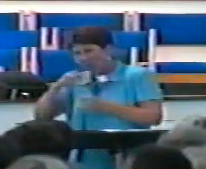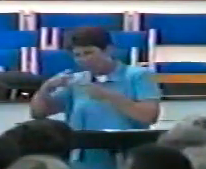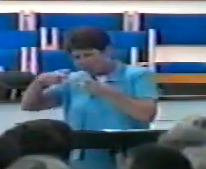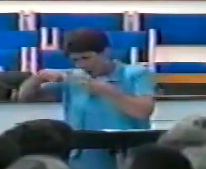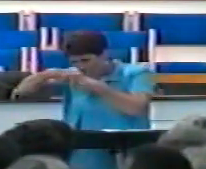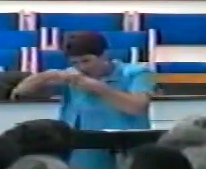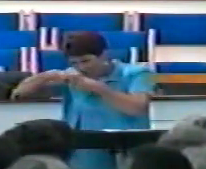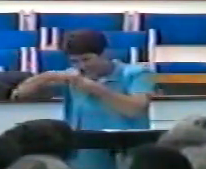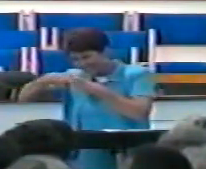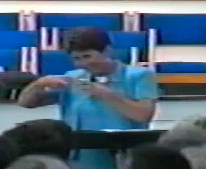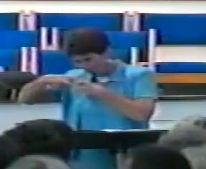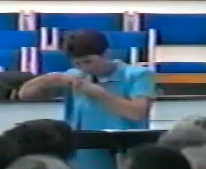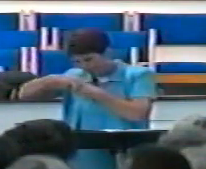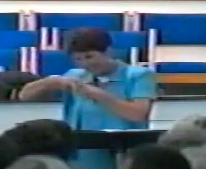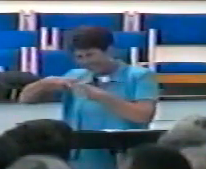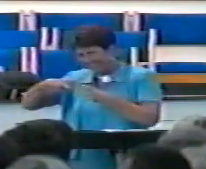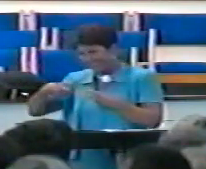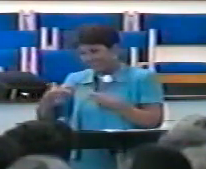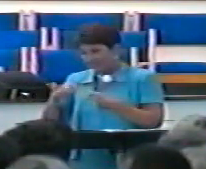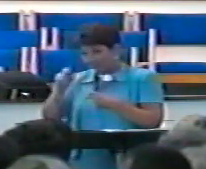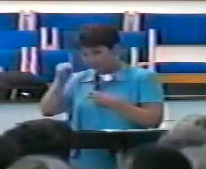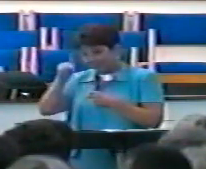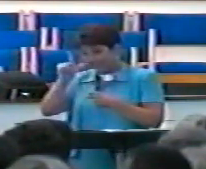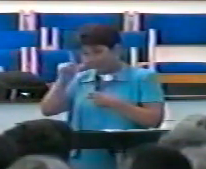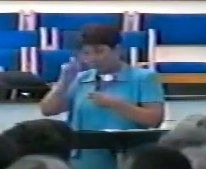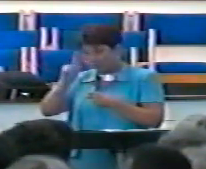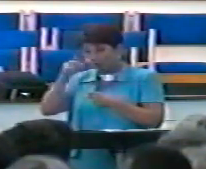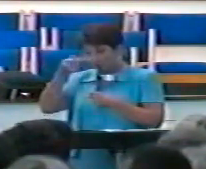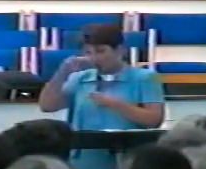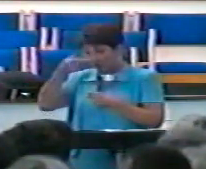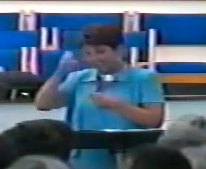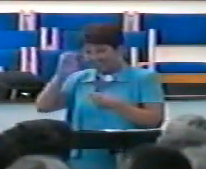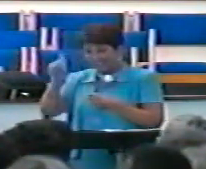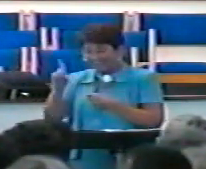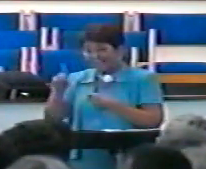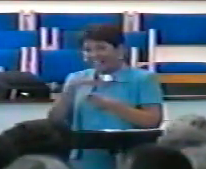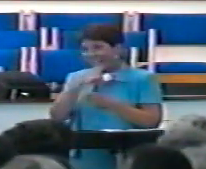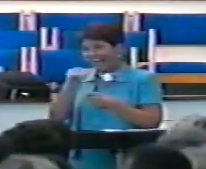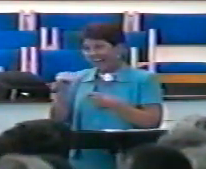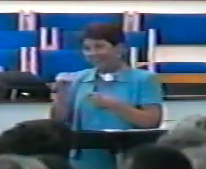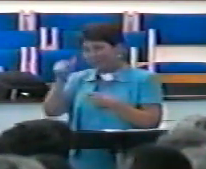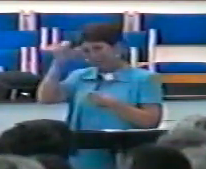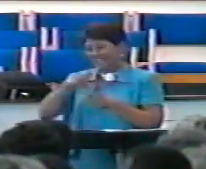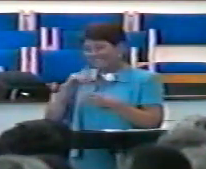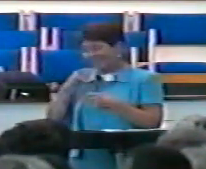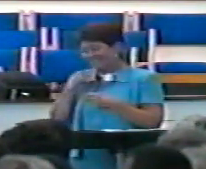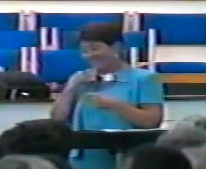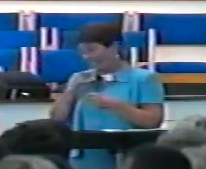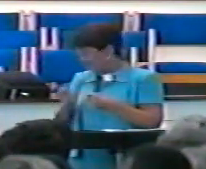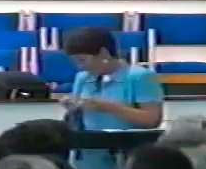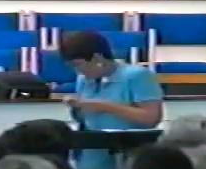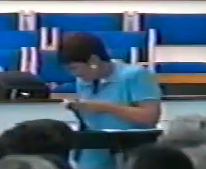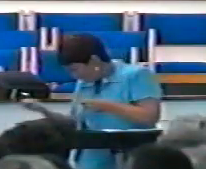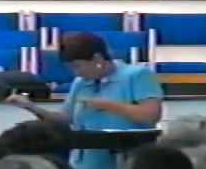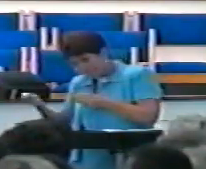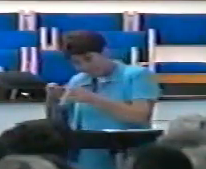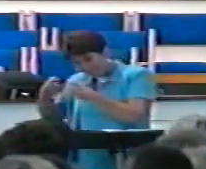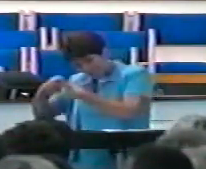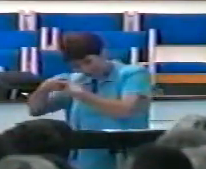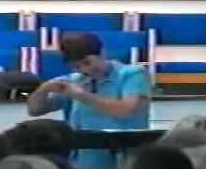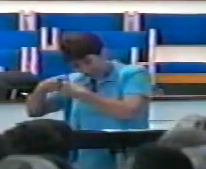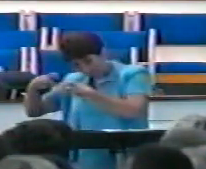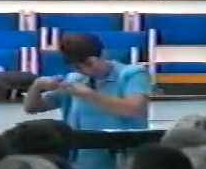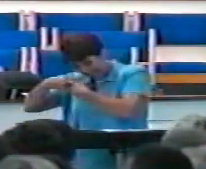after prayer, the power will be on. And I got to thinking about that, and you know what? There's a lot of truth to that, beloved.